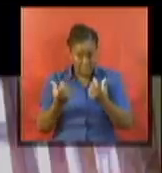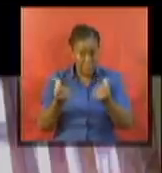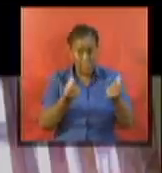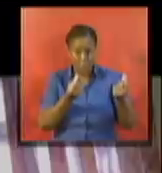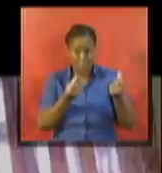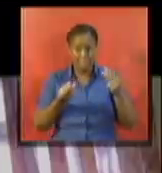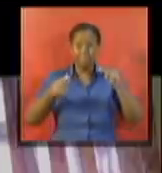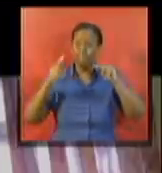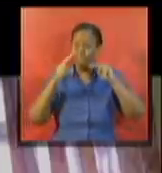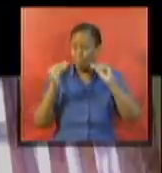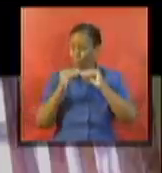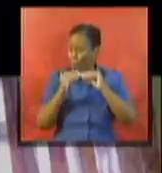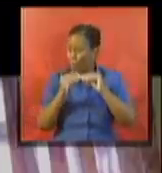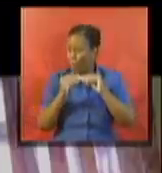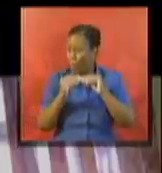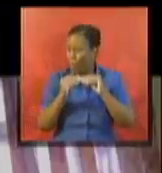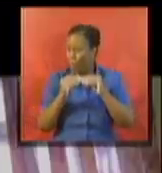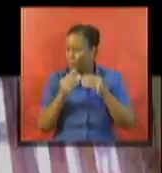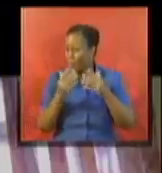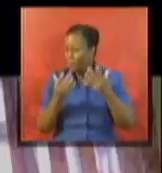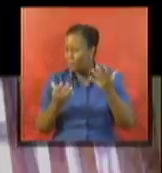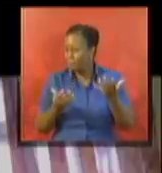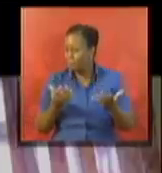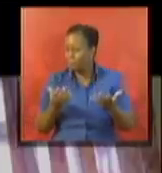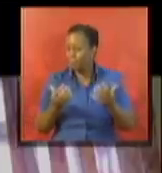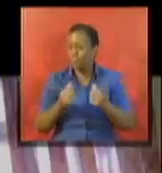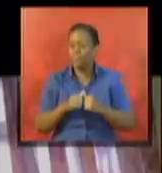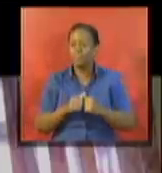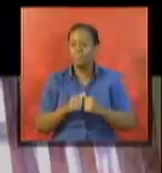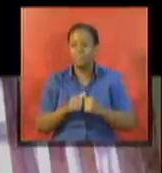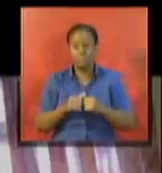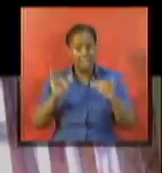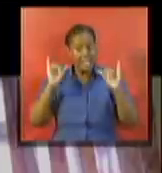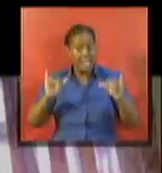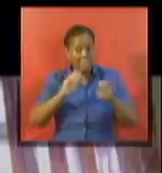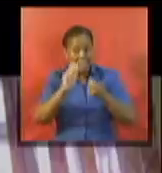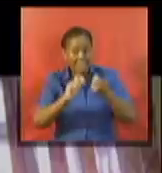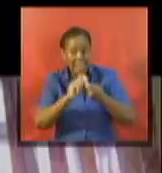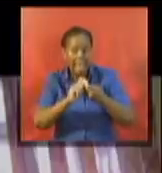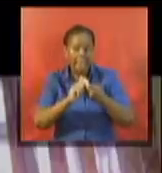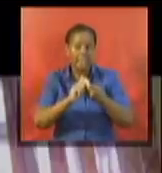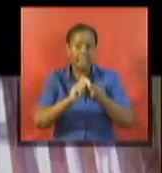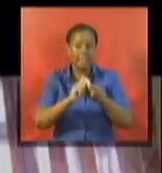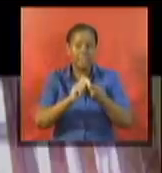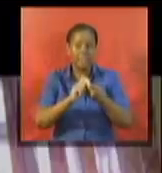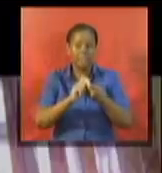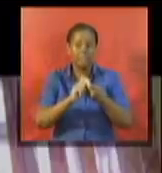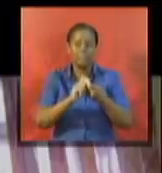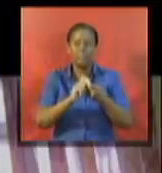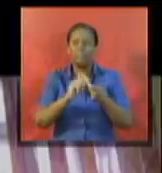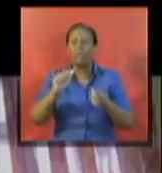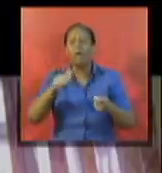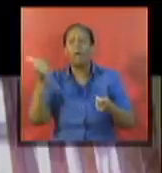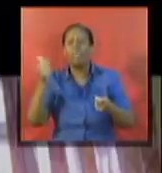without compromising the issue of accuracy? And the second question, if you can also speak to the issue